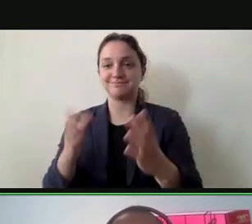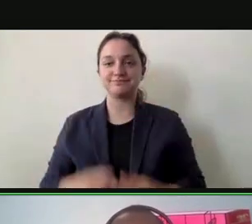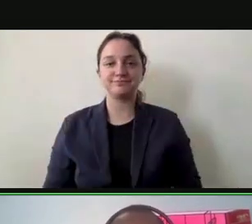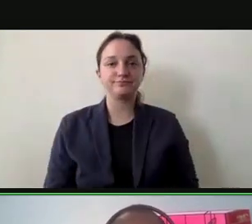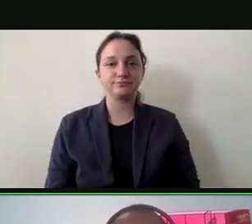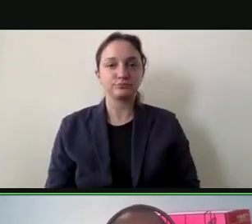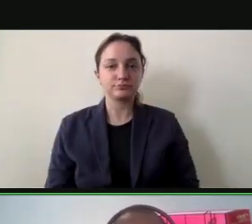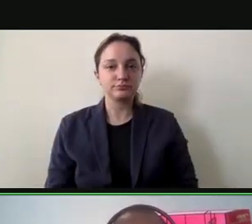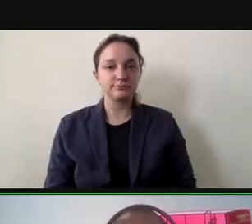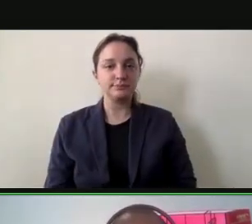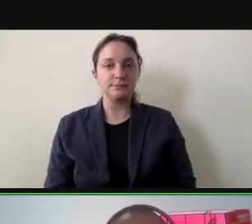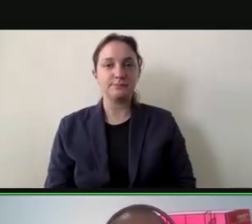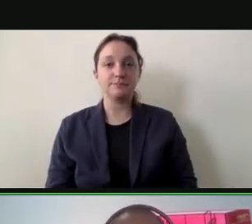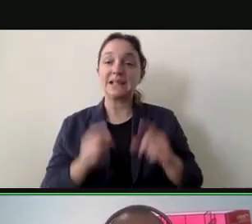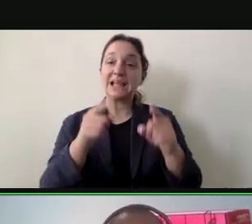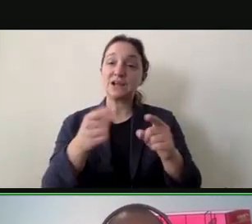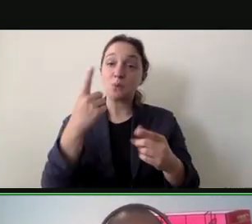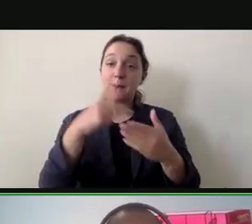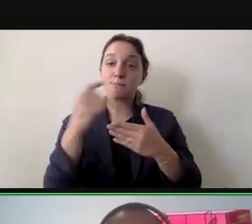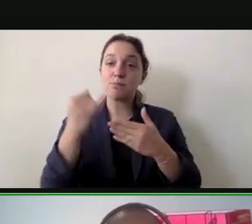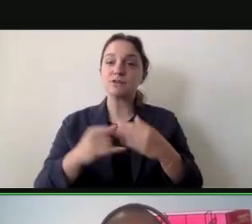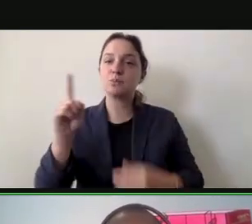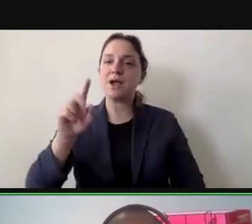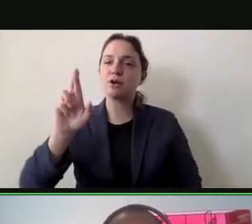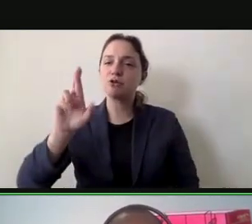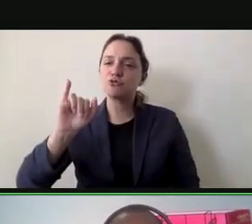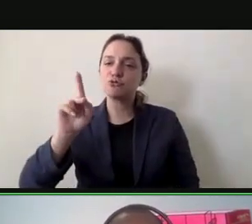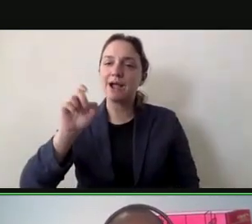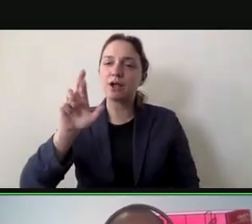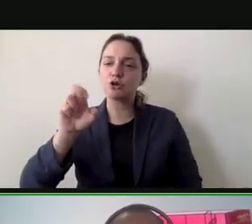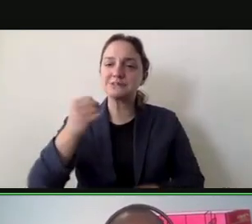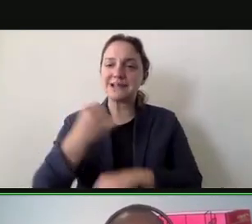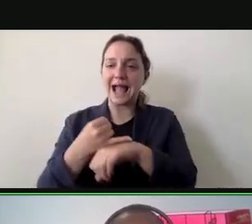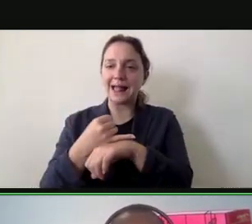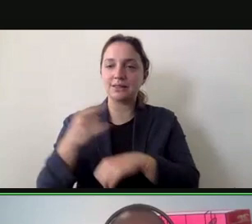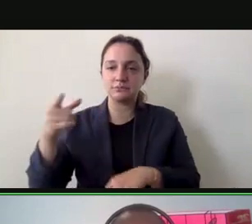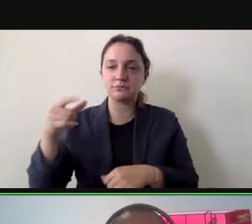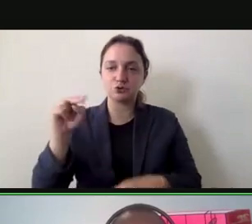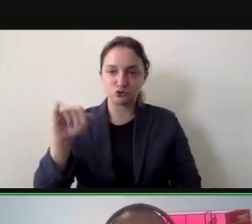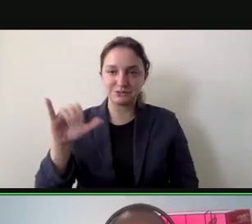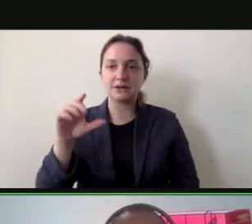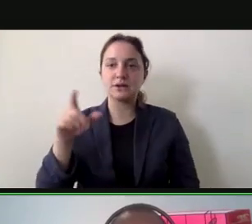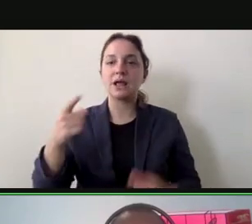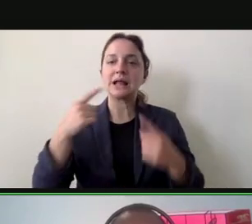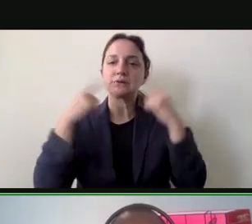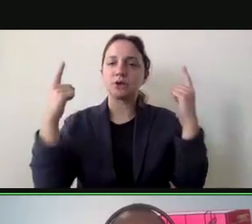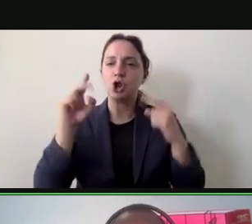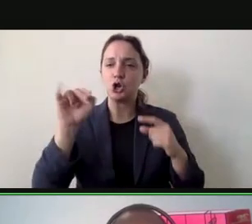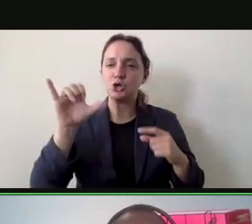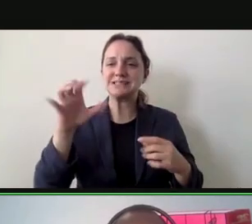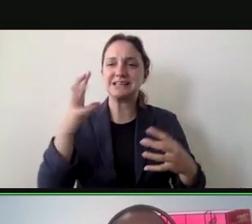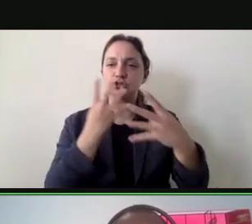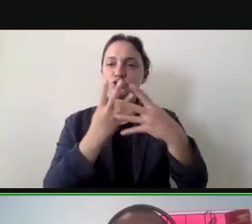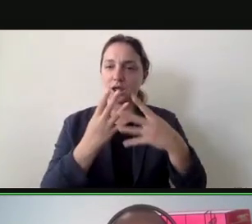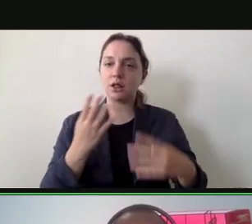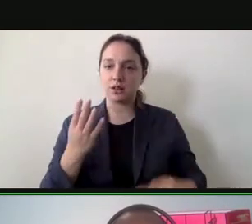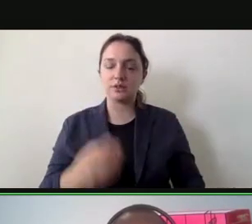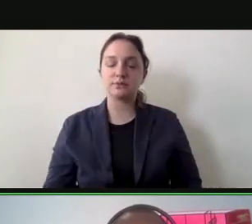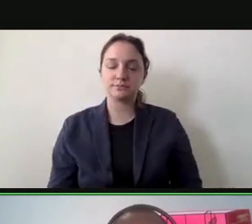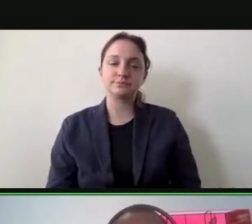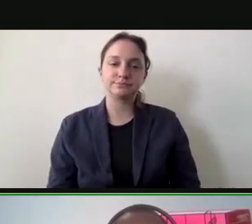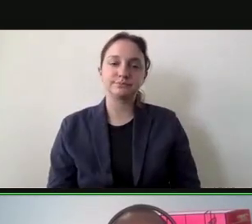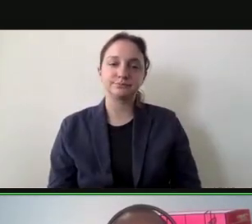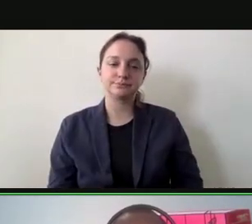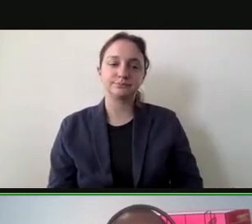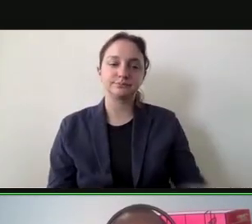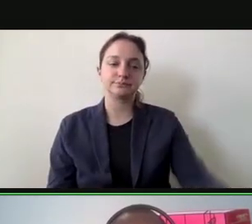Here is a project at Rikers Island, the notorious New York City jail.